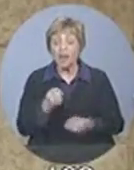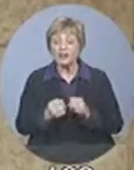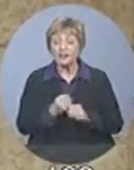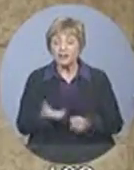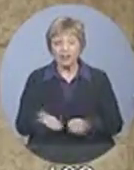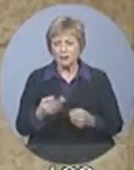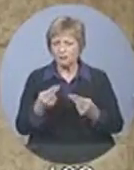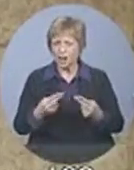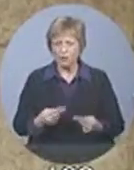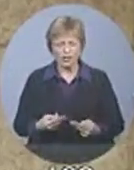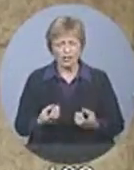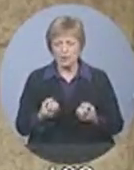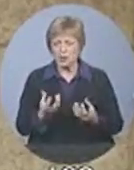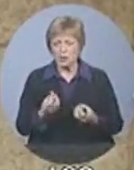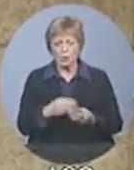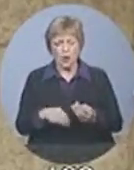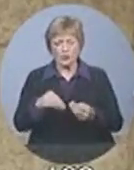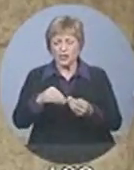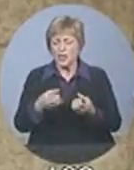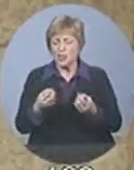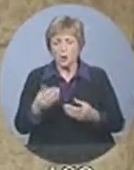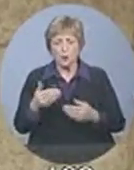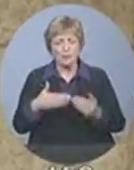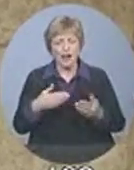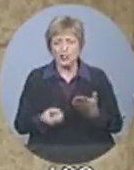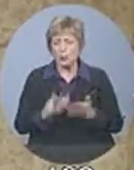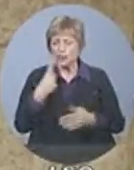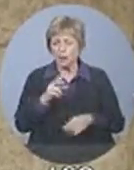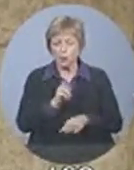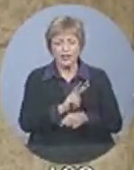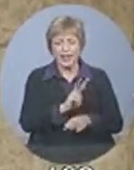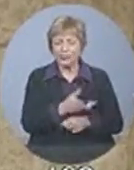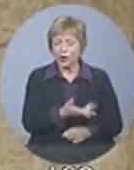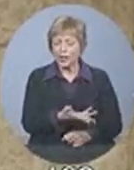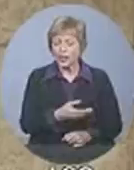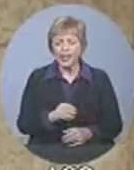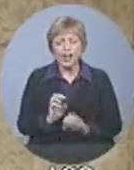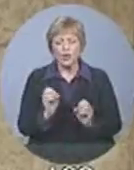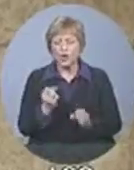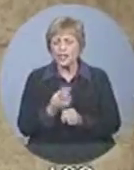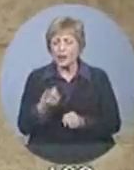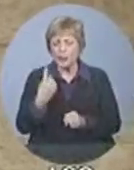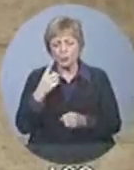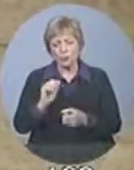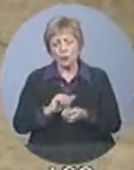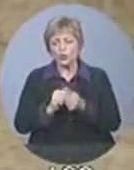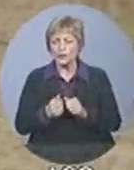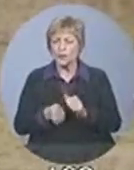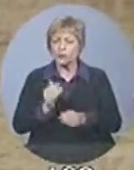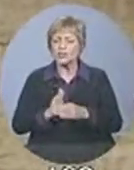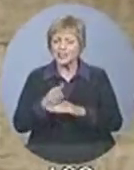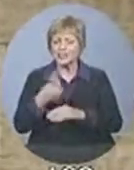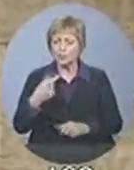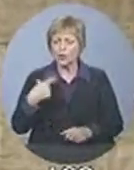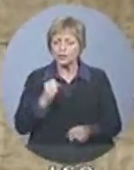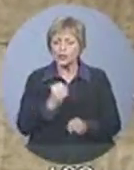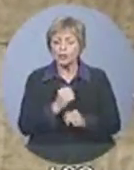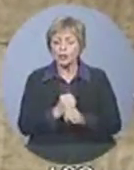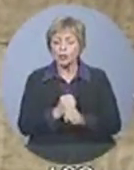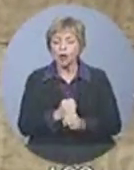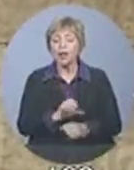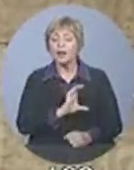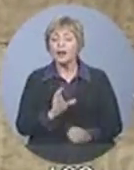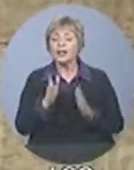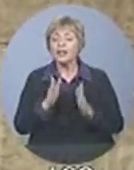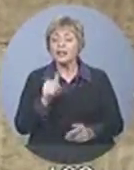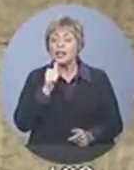there was nothing to make EI more accessible for women. Mr. Speaker, the women of Canada deserve fairness, affordability, opportunity, equal